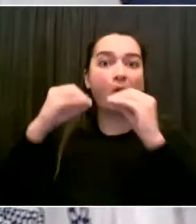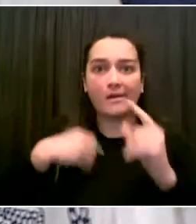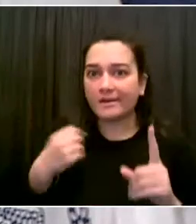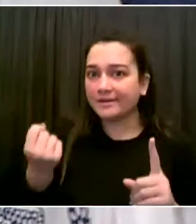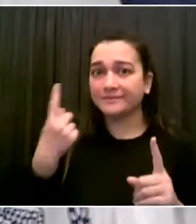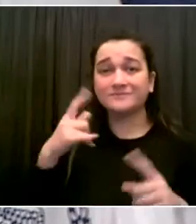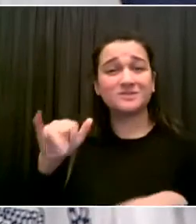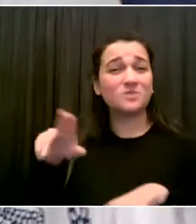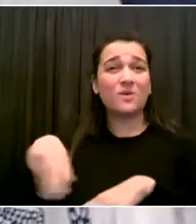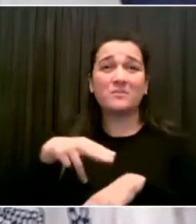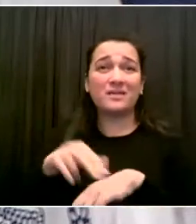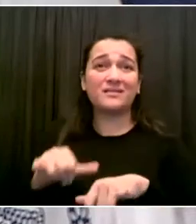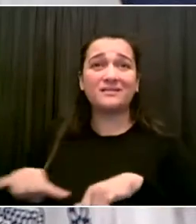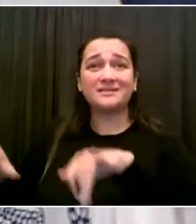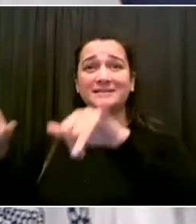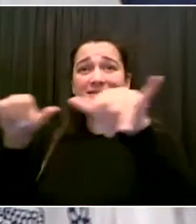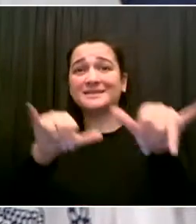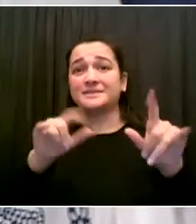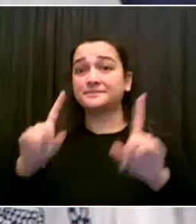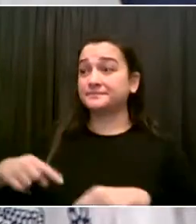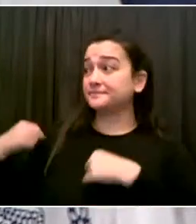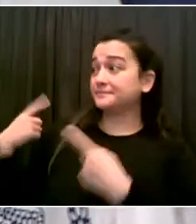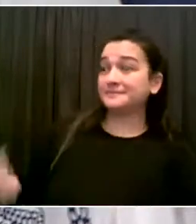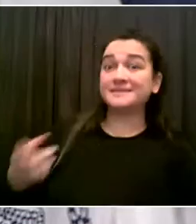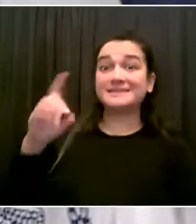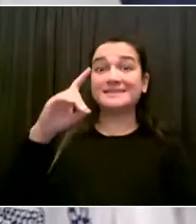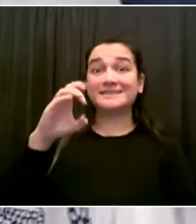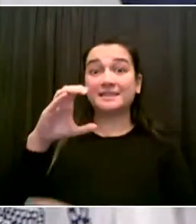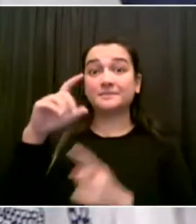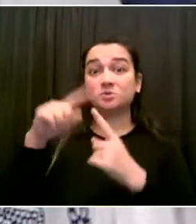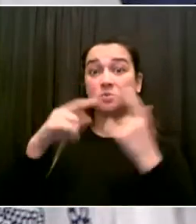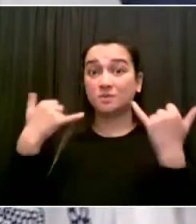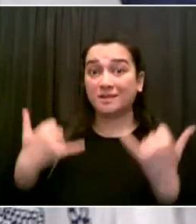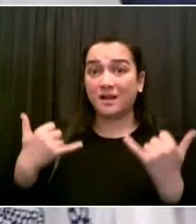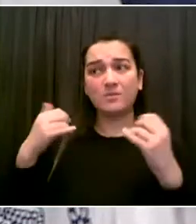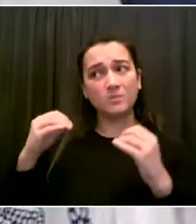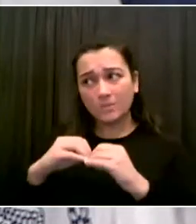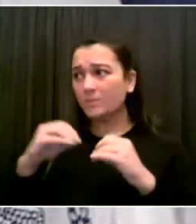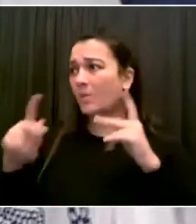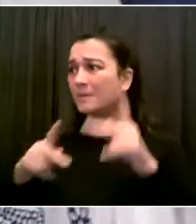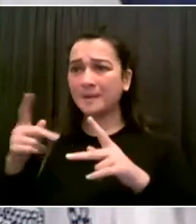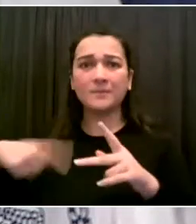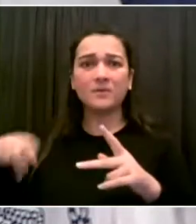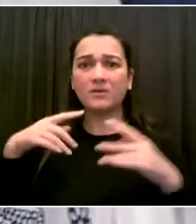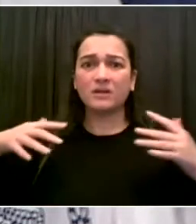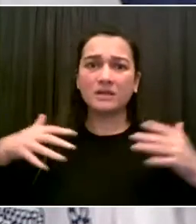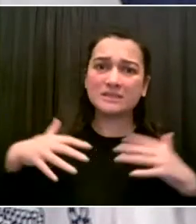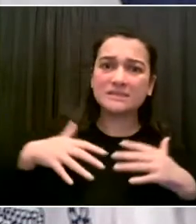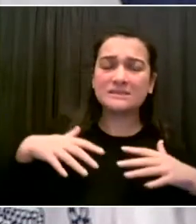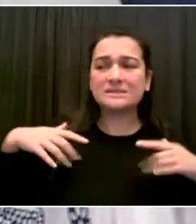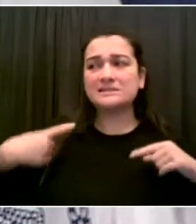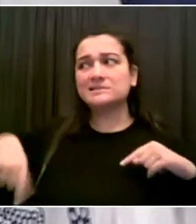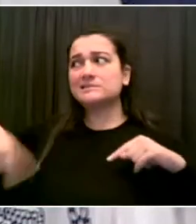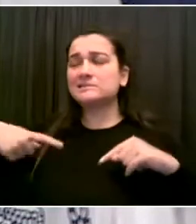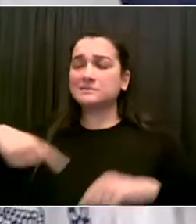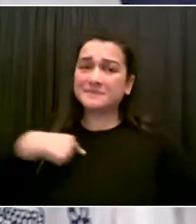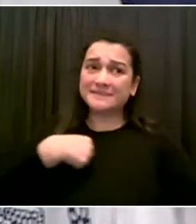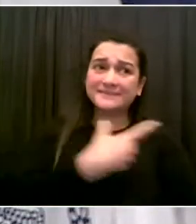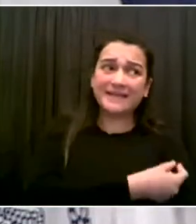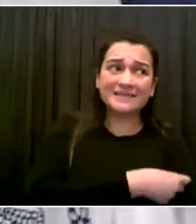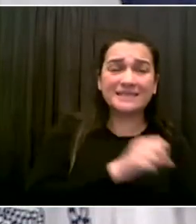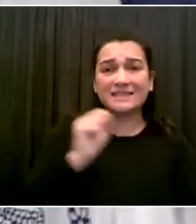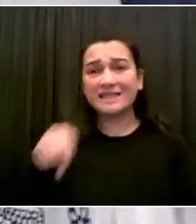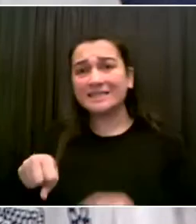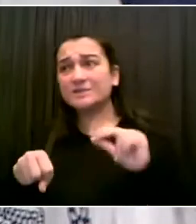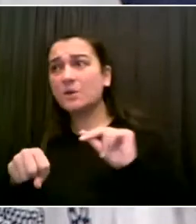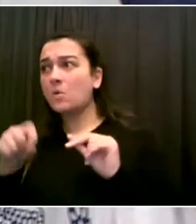confusion, rumors, all sorts of things. What continues to be proven true for the Latino community and all communities is